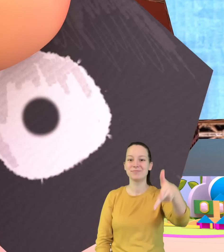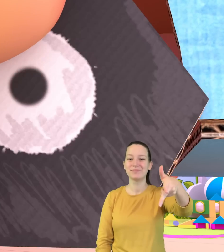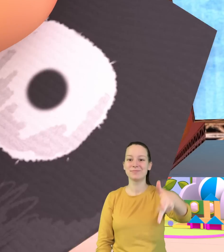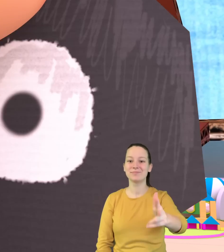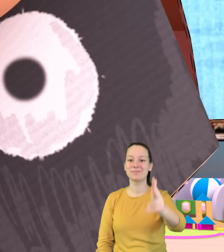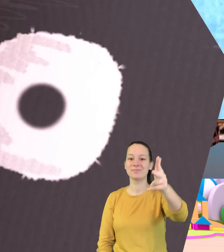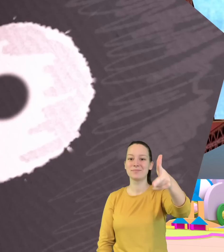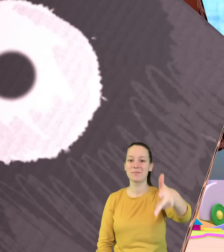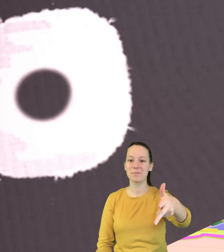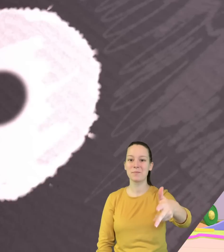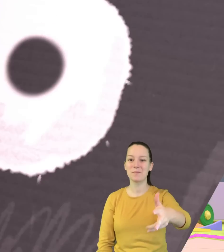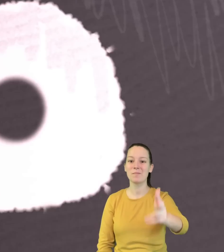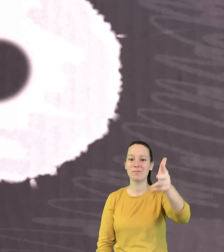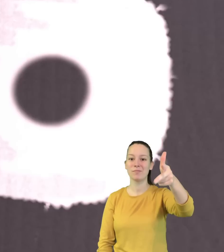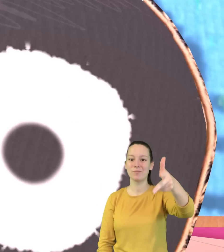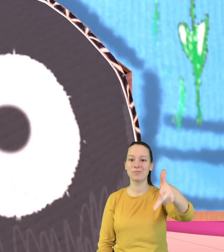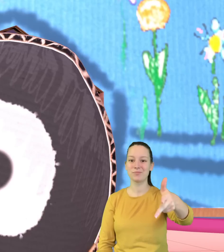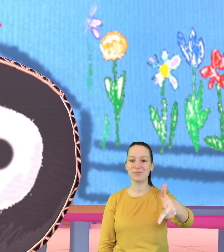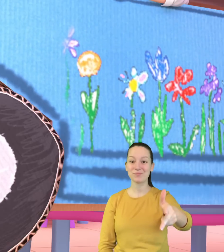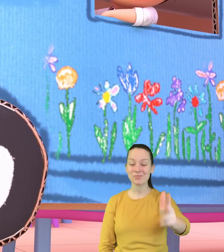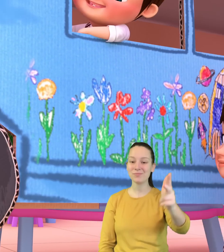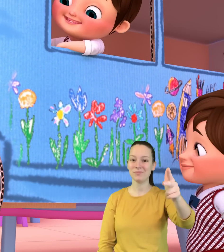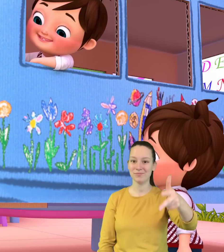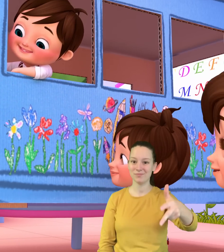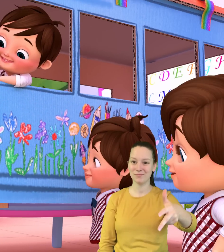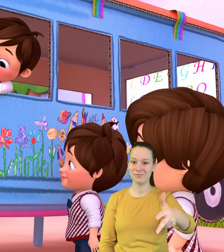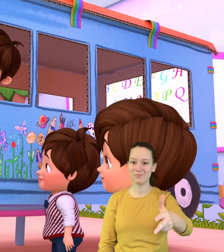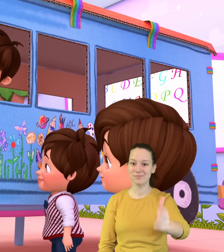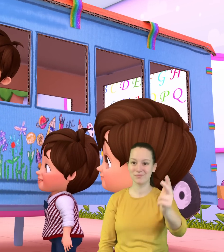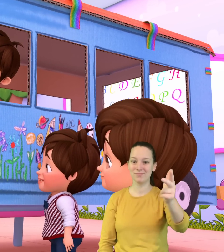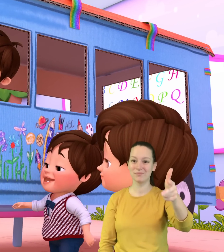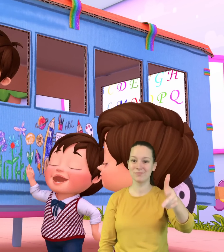the town.